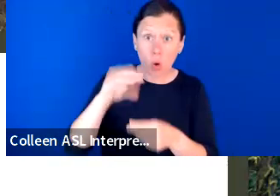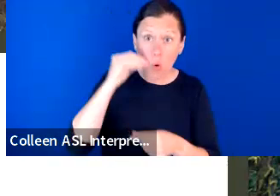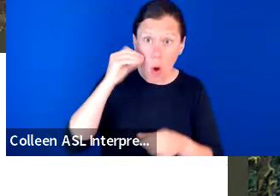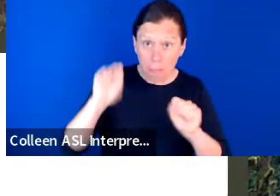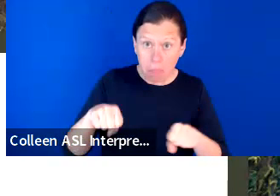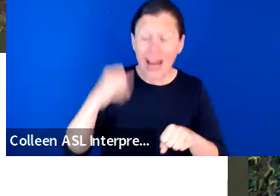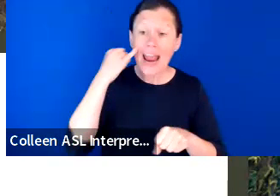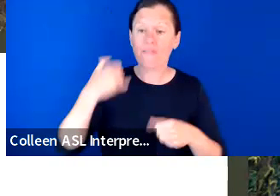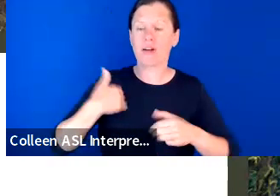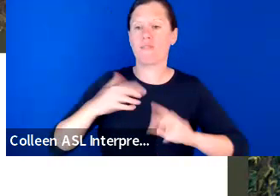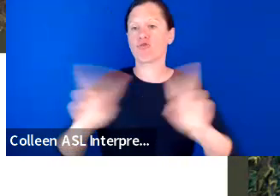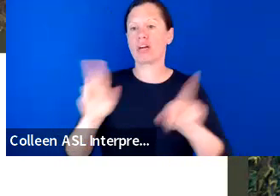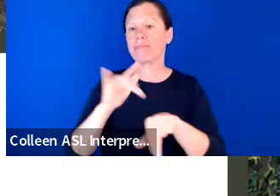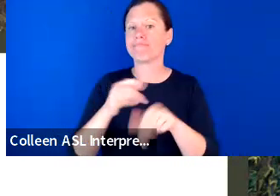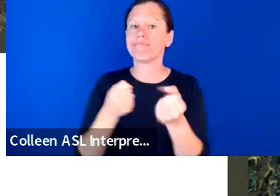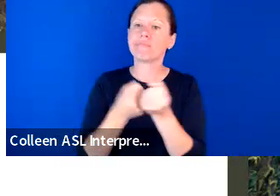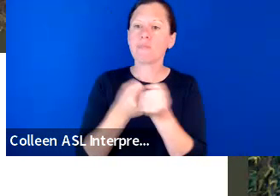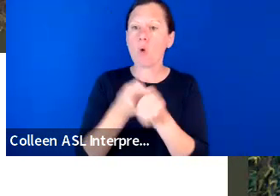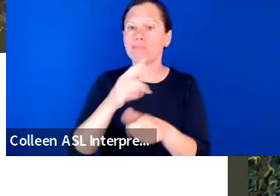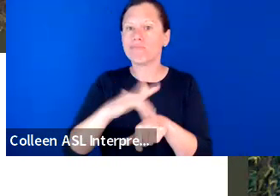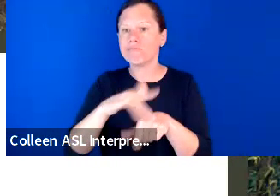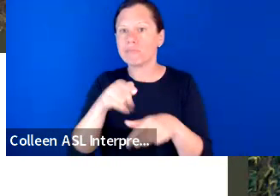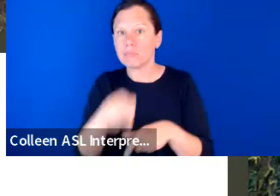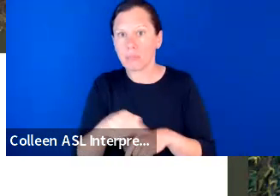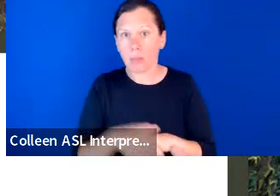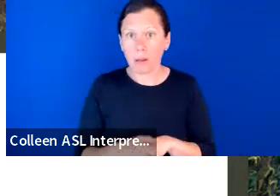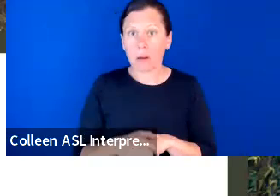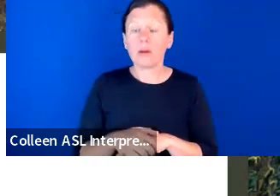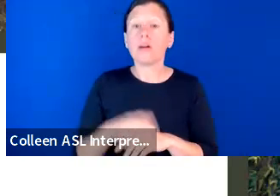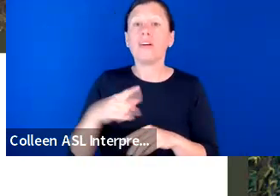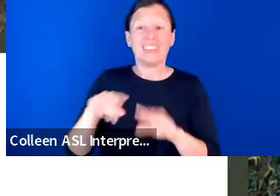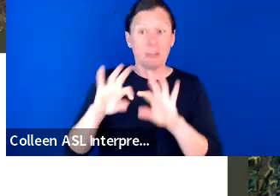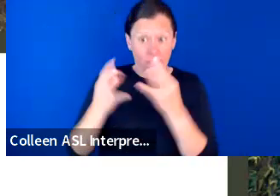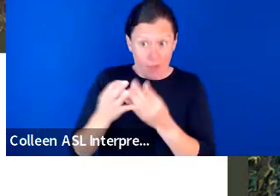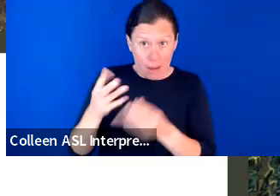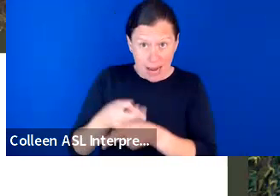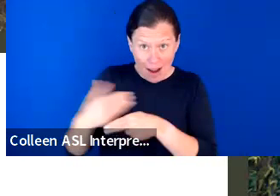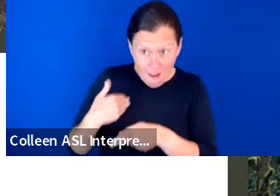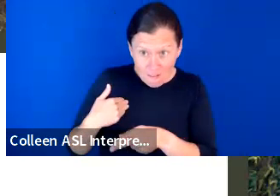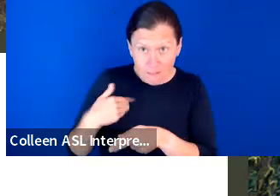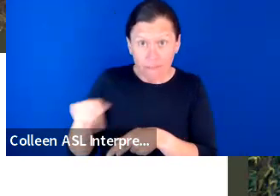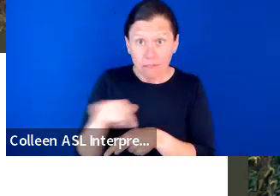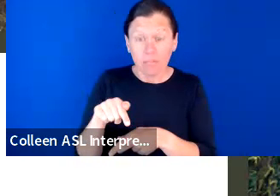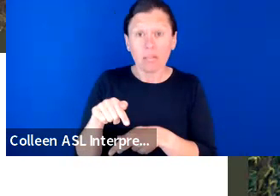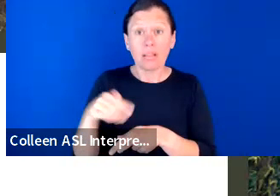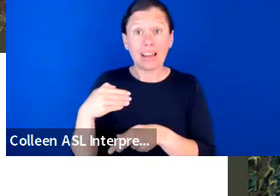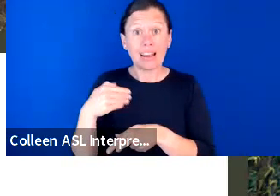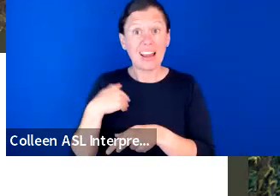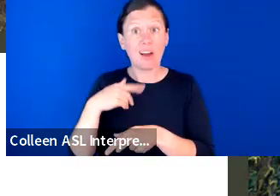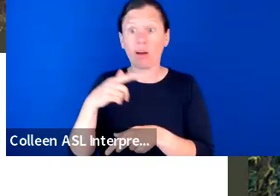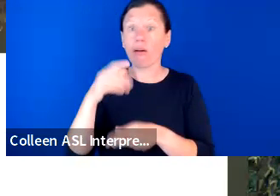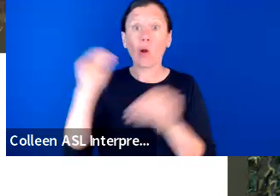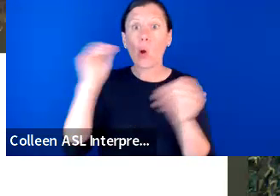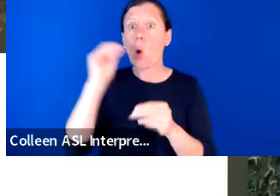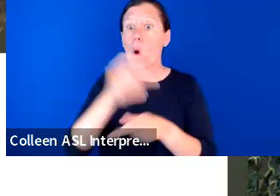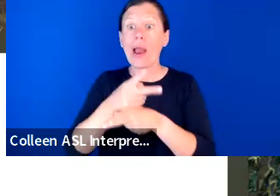It's also very common for family caregivers to not realize that they are caregiving. You might go to your mom's house a couple of